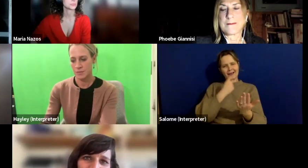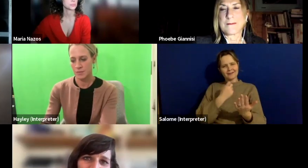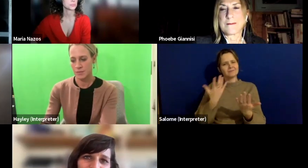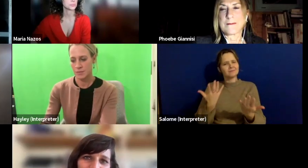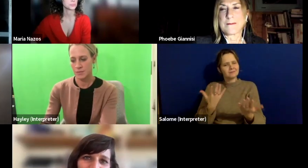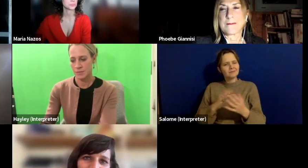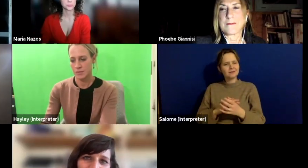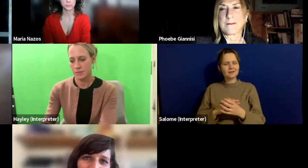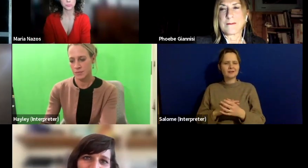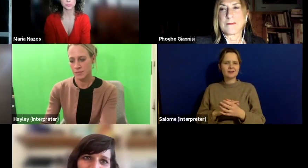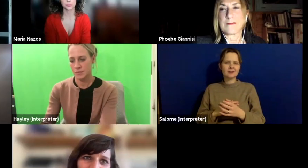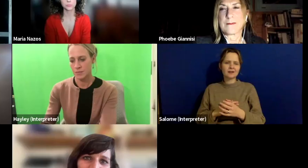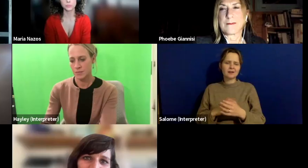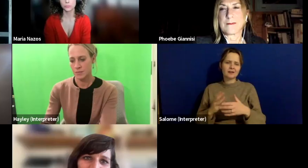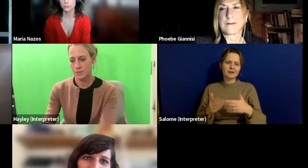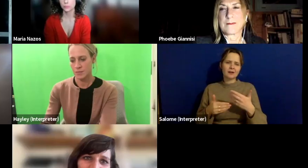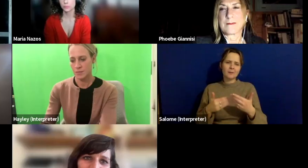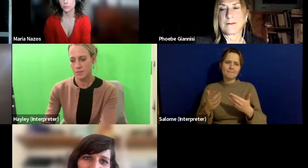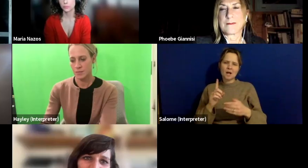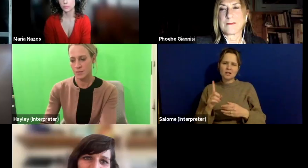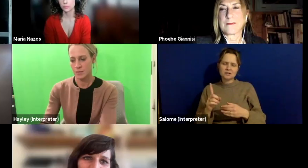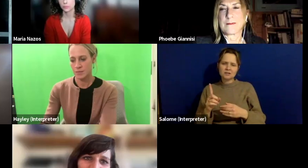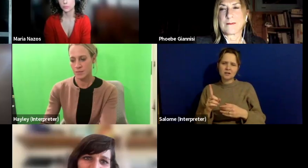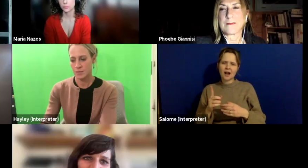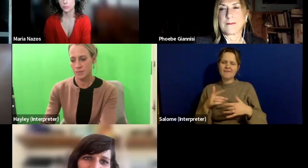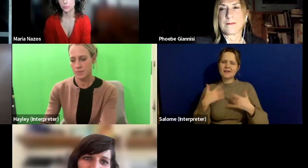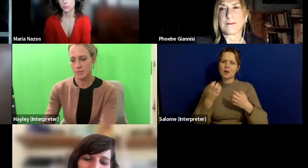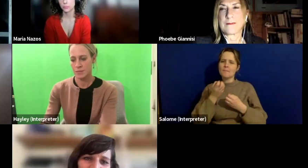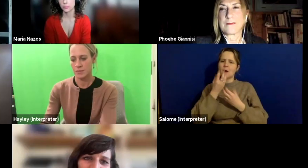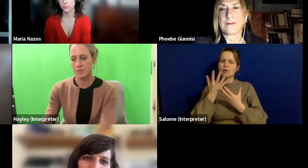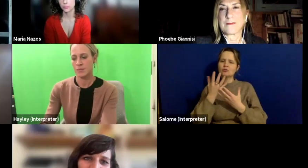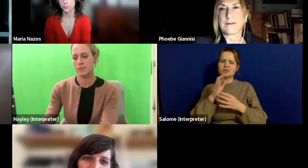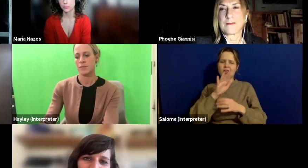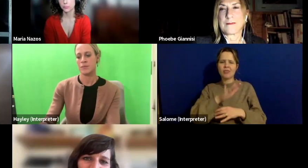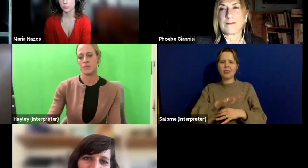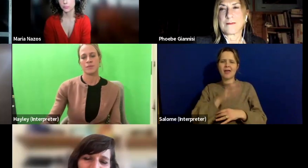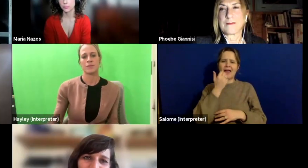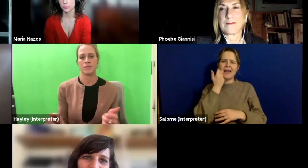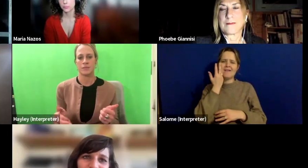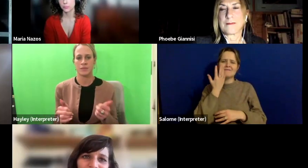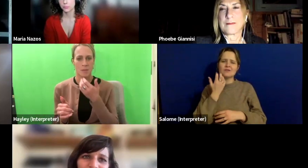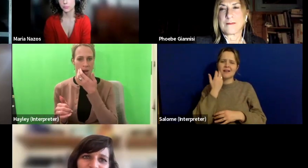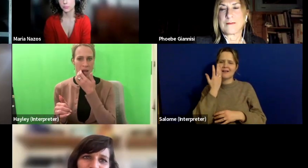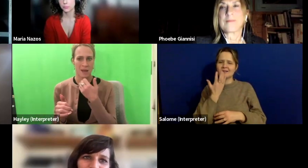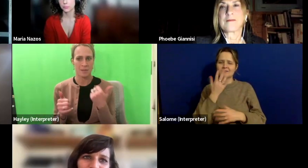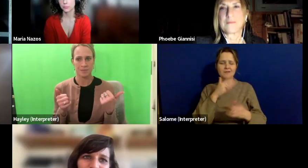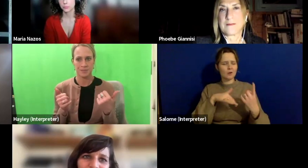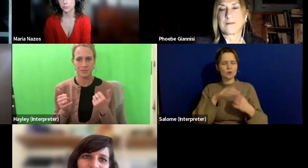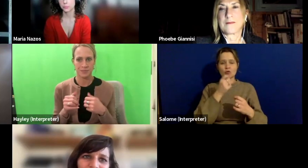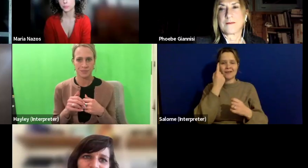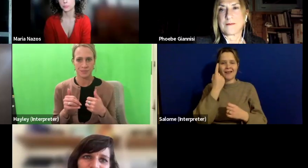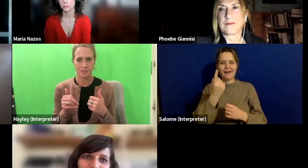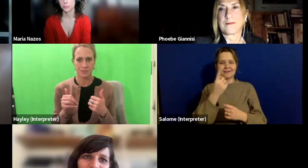but it is somehow present in our everyday life, but we don't very much realize it. In